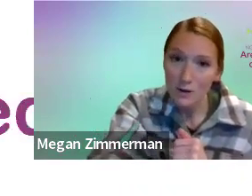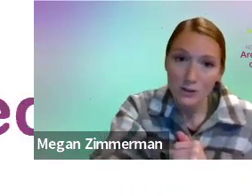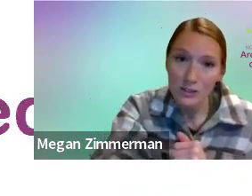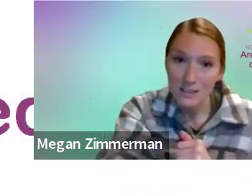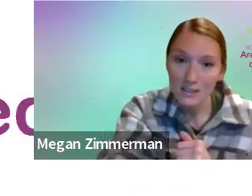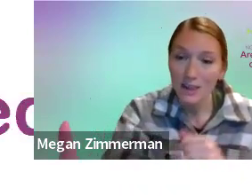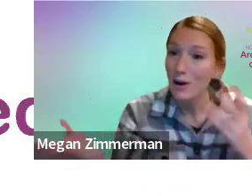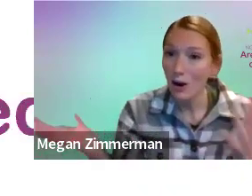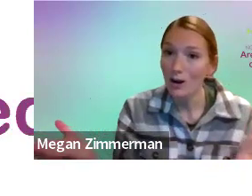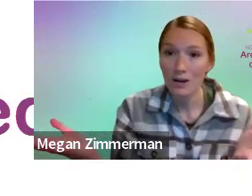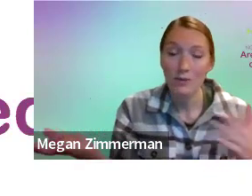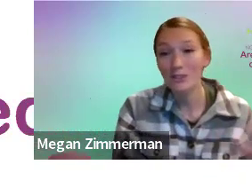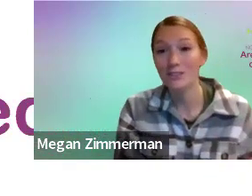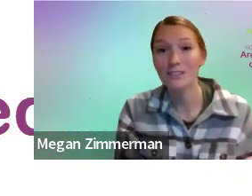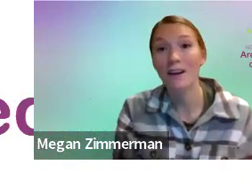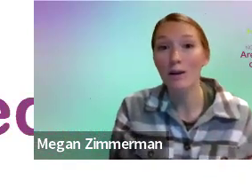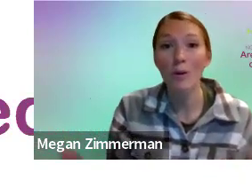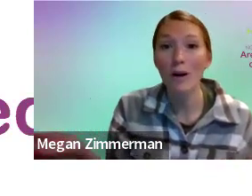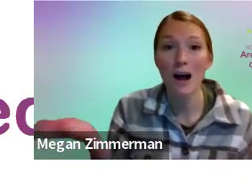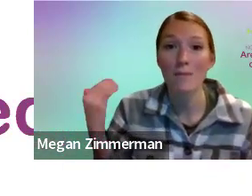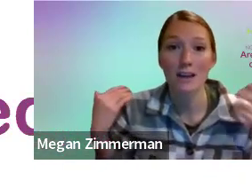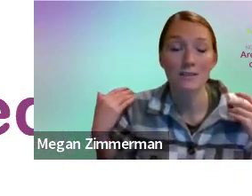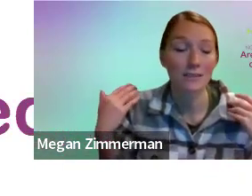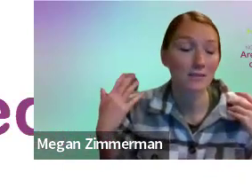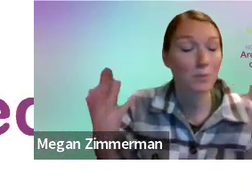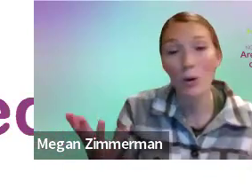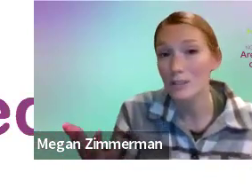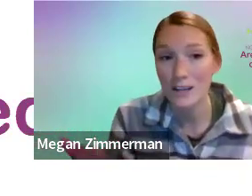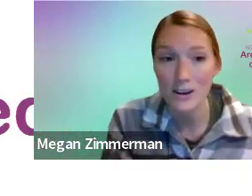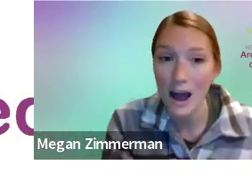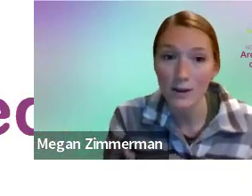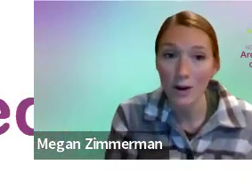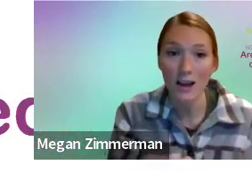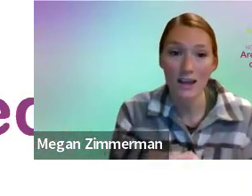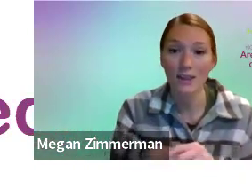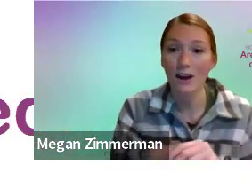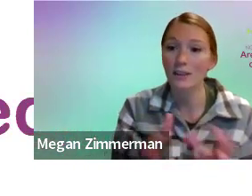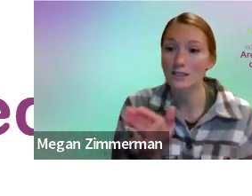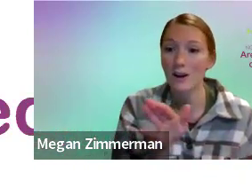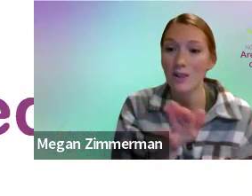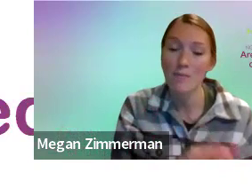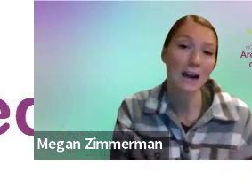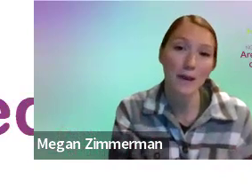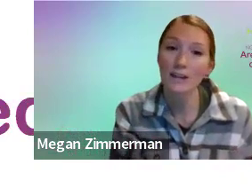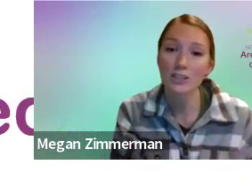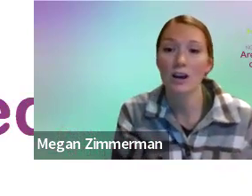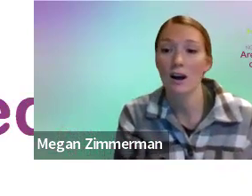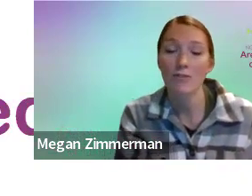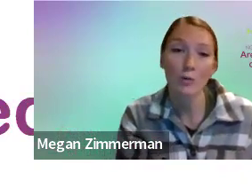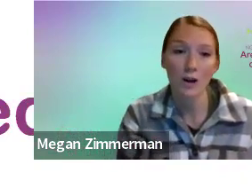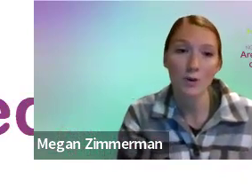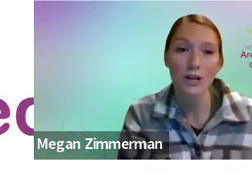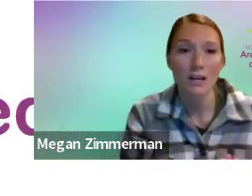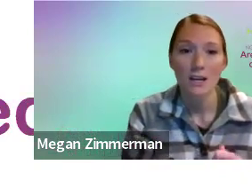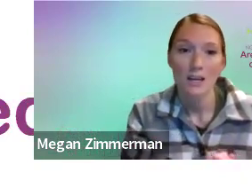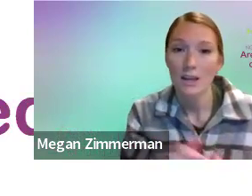As far as resources, there are resources available and supports here in Iowa, and they are listed on the back page